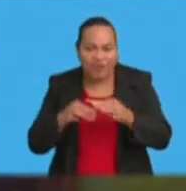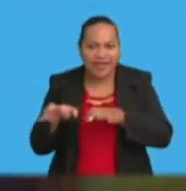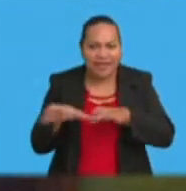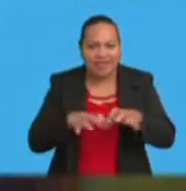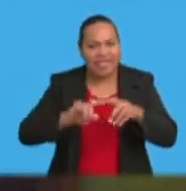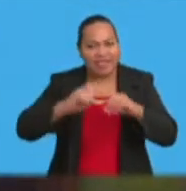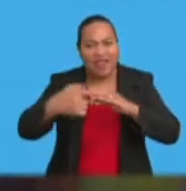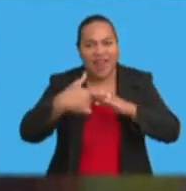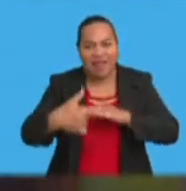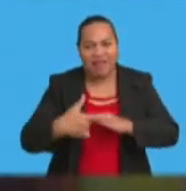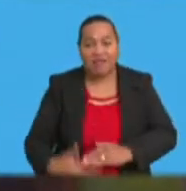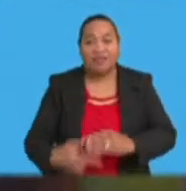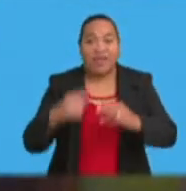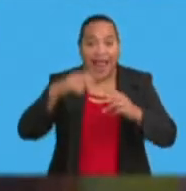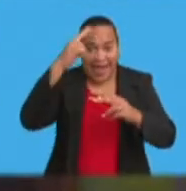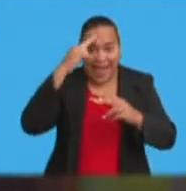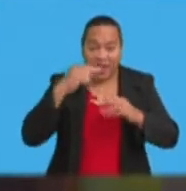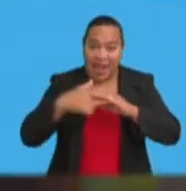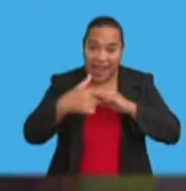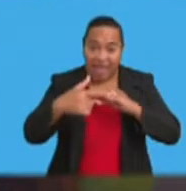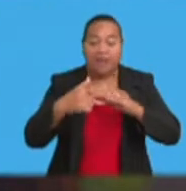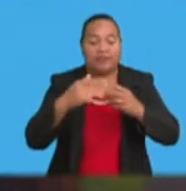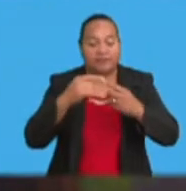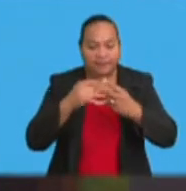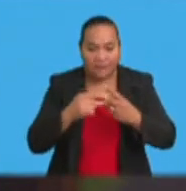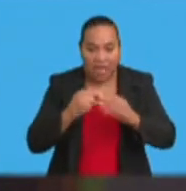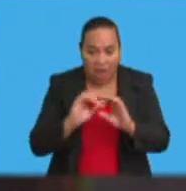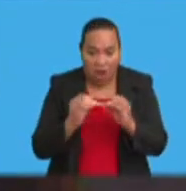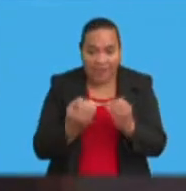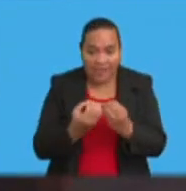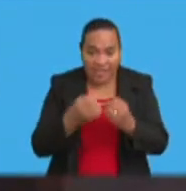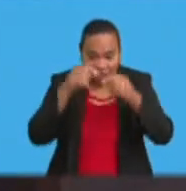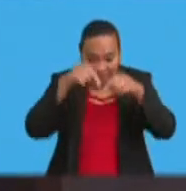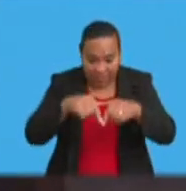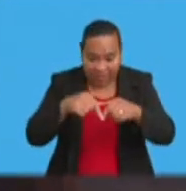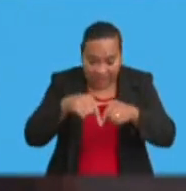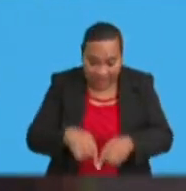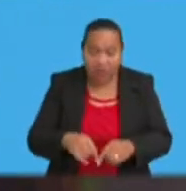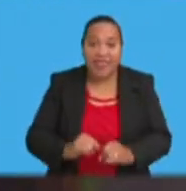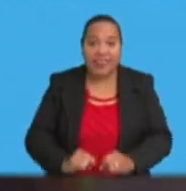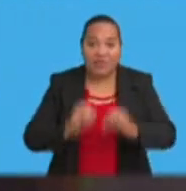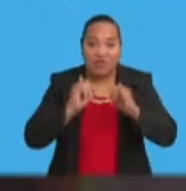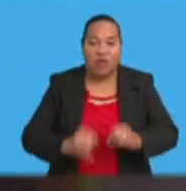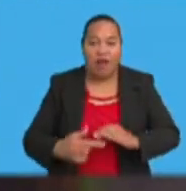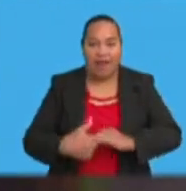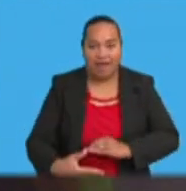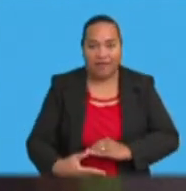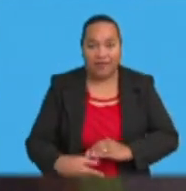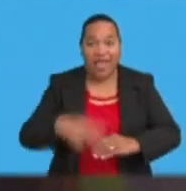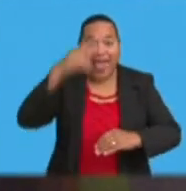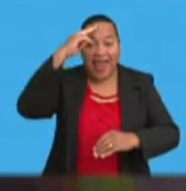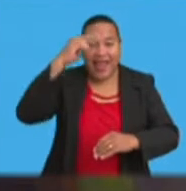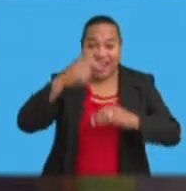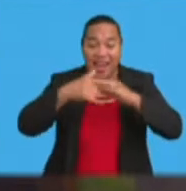these levels, at the national level, at the level of organizations, and also at the level of individuals. At the national level, we need to